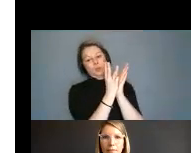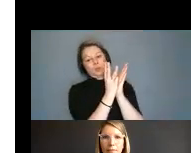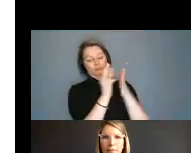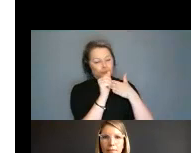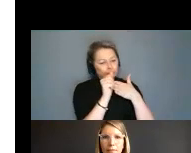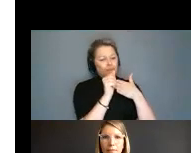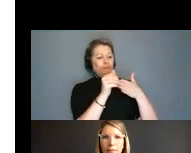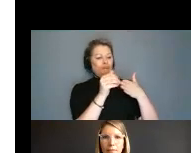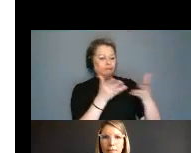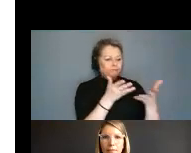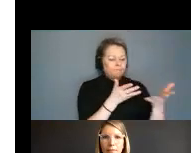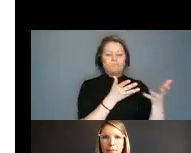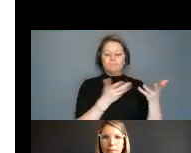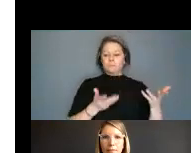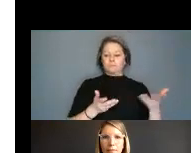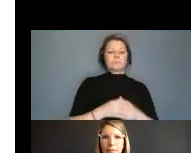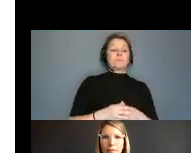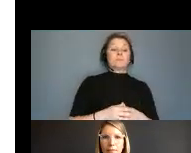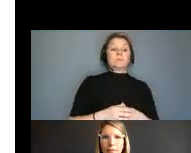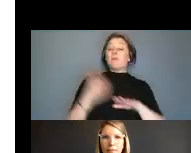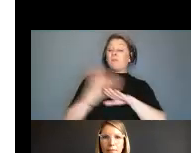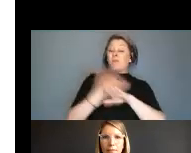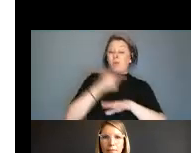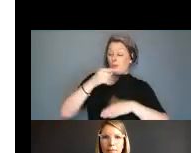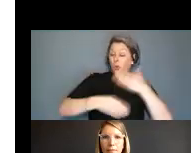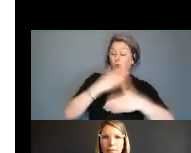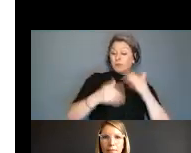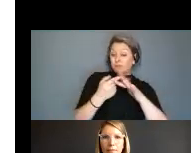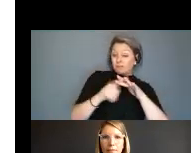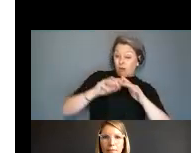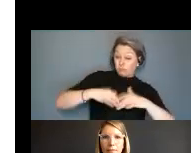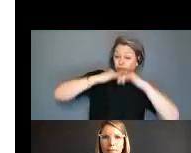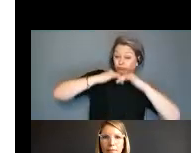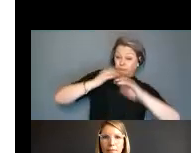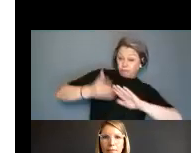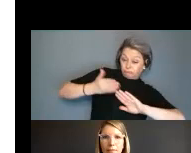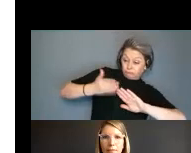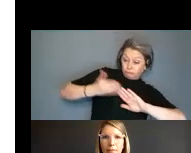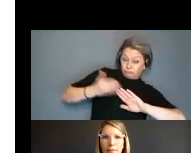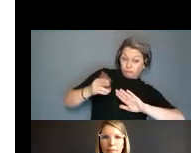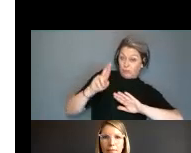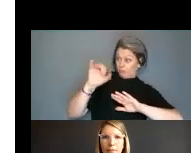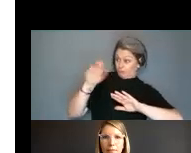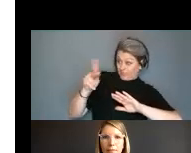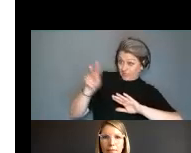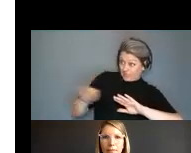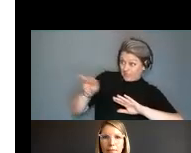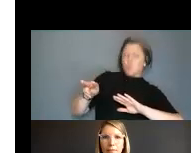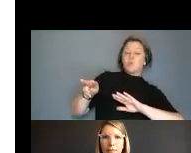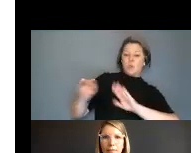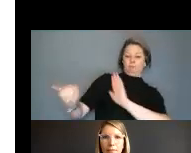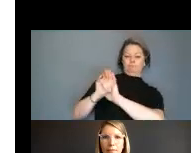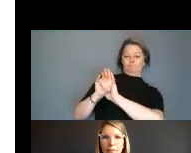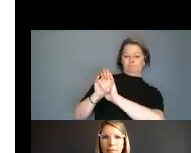assessment. So generally before this process begins, a risk will have been identified and all options